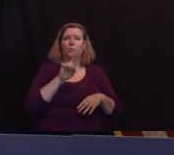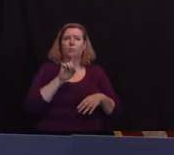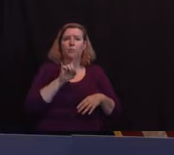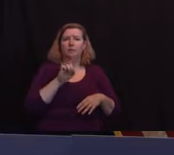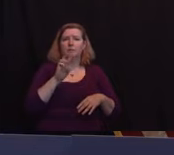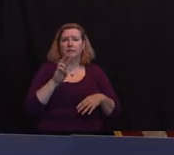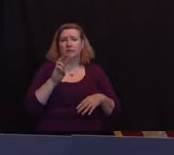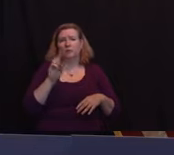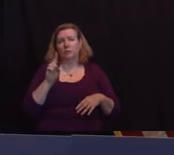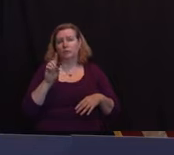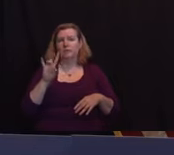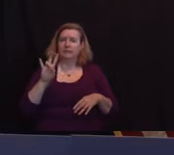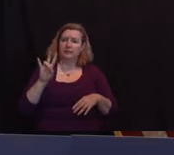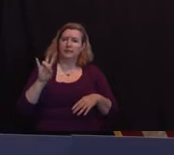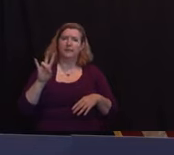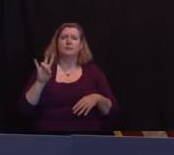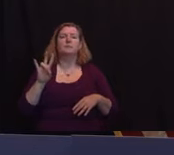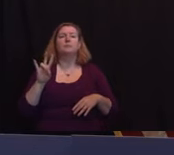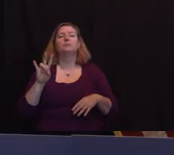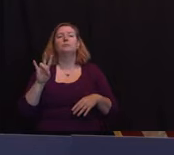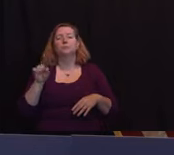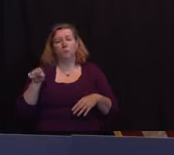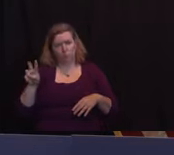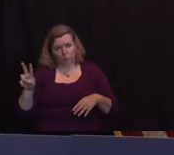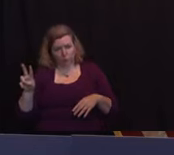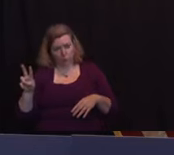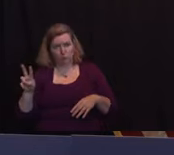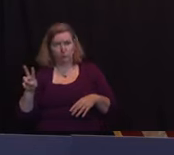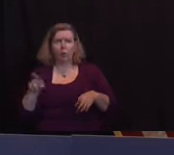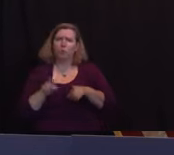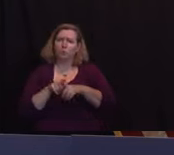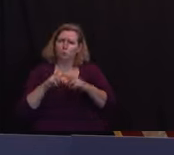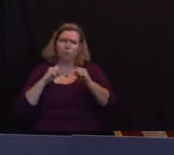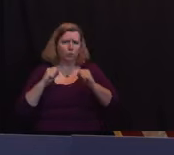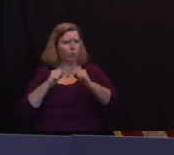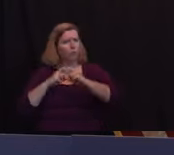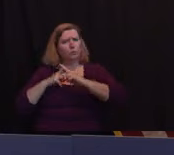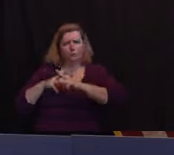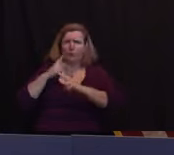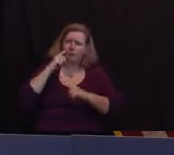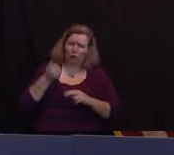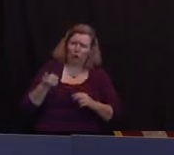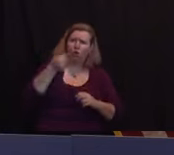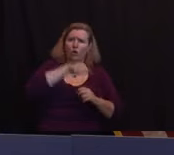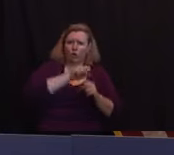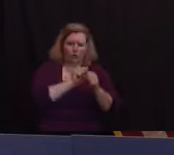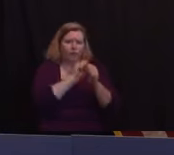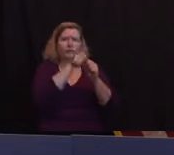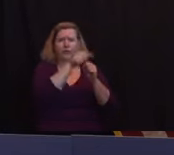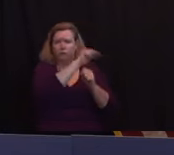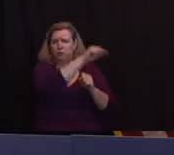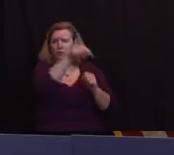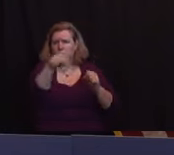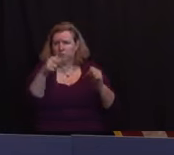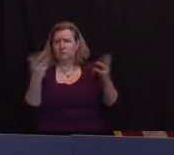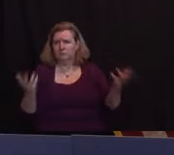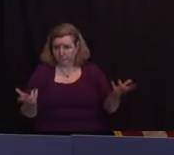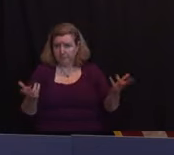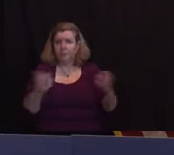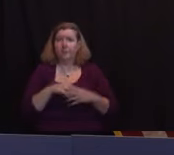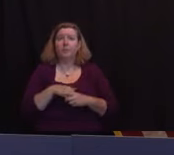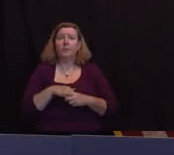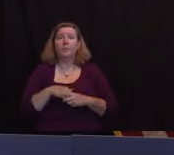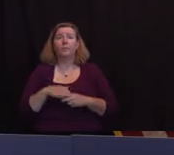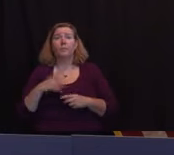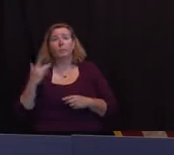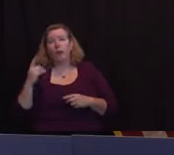B.1.617.2 variant, as well as other variants. The spread of this variant is just another reason for us to remain vigilant and to